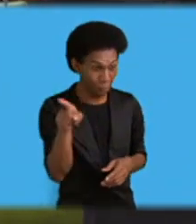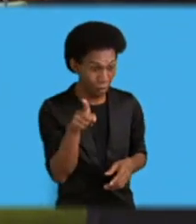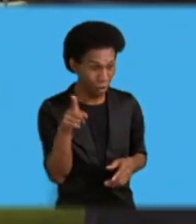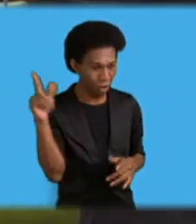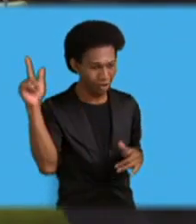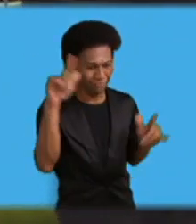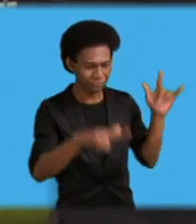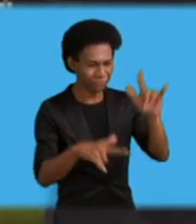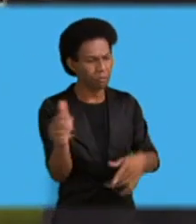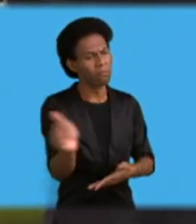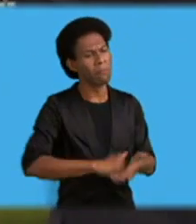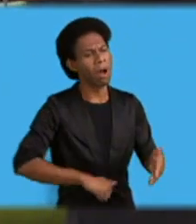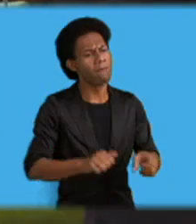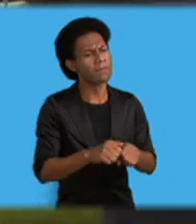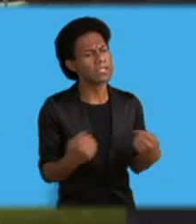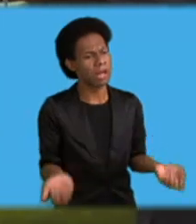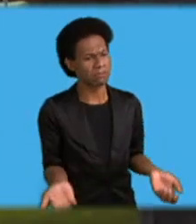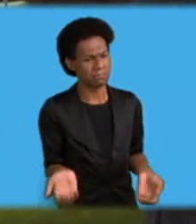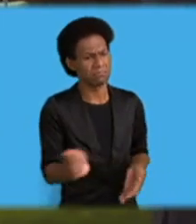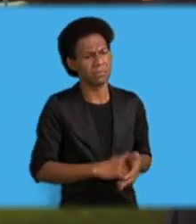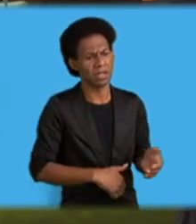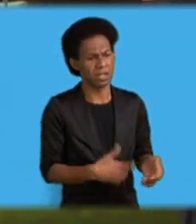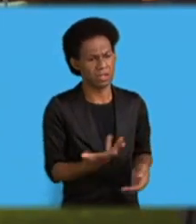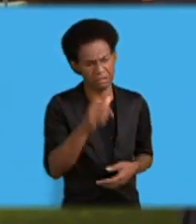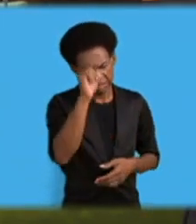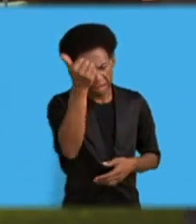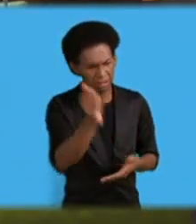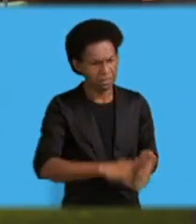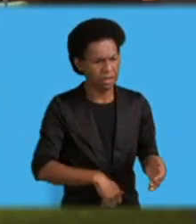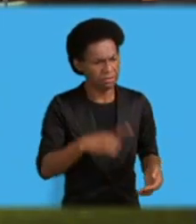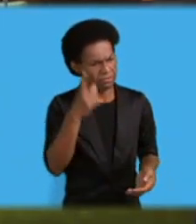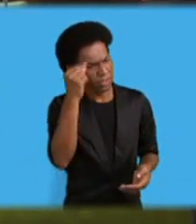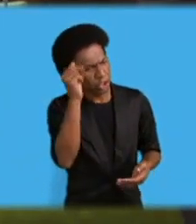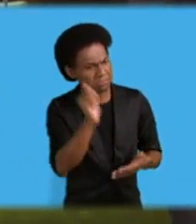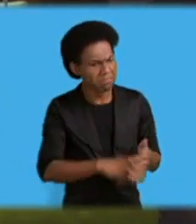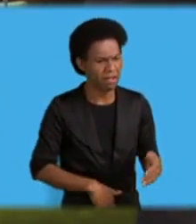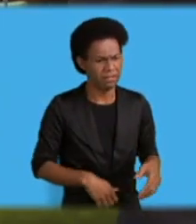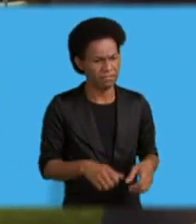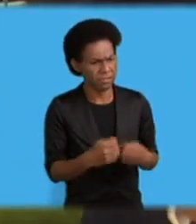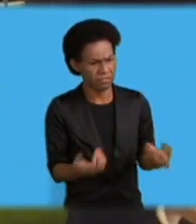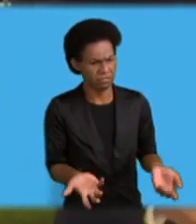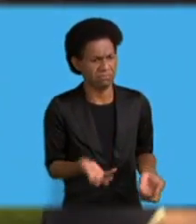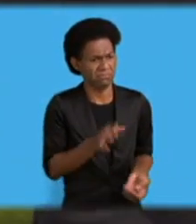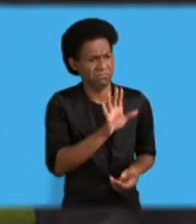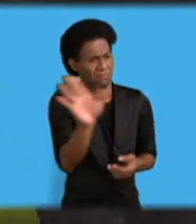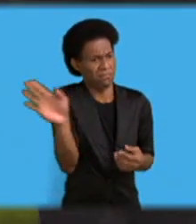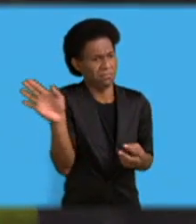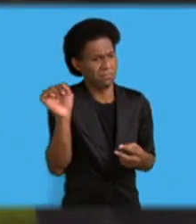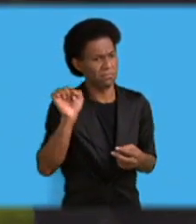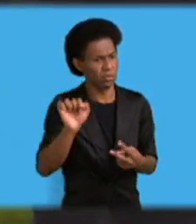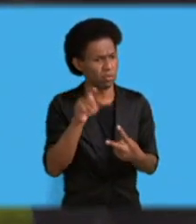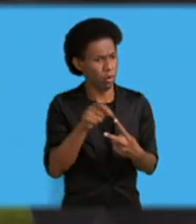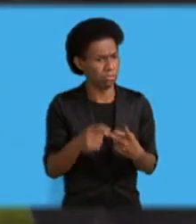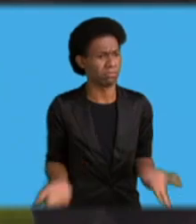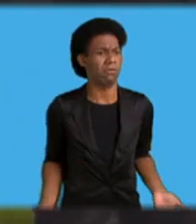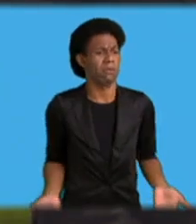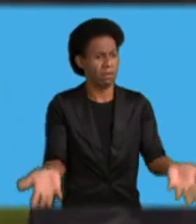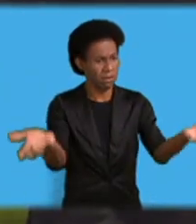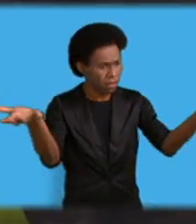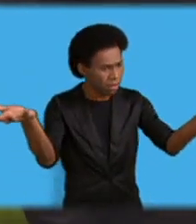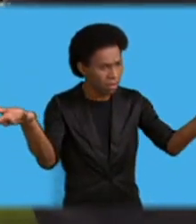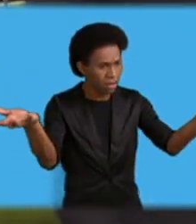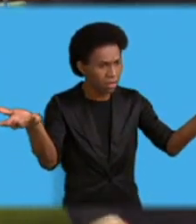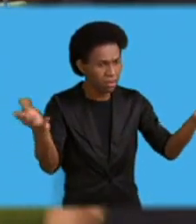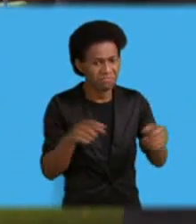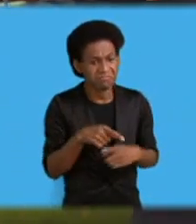and buy Shanti Dud, Nalalakai. It's their choice. Let them land in Fiji and buy whatever they want. We are not saying